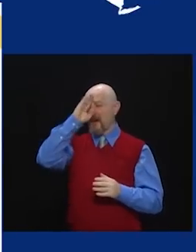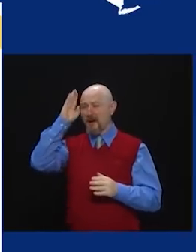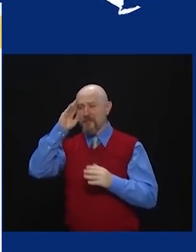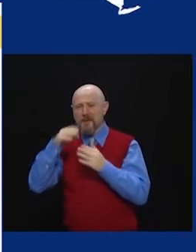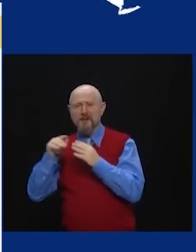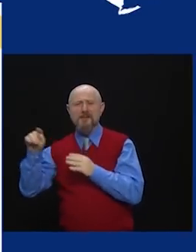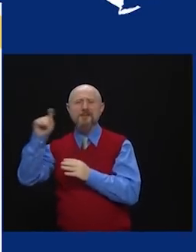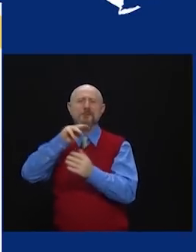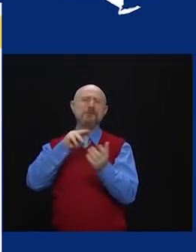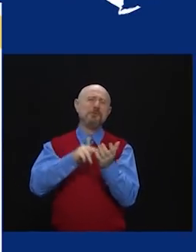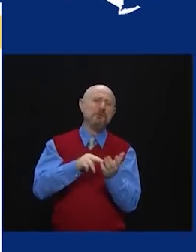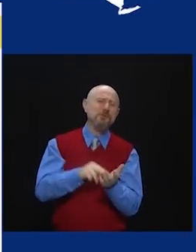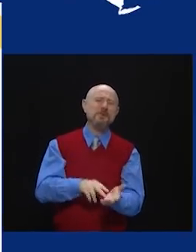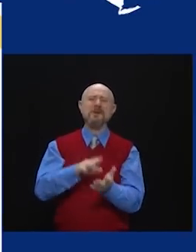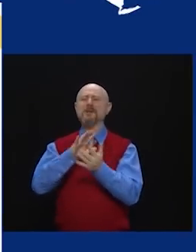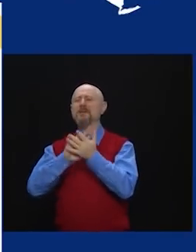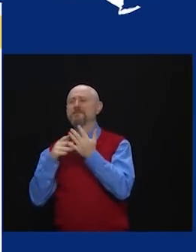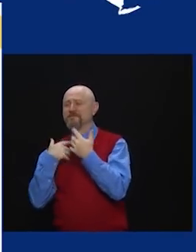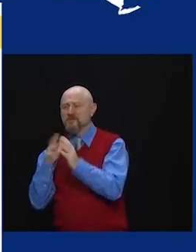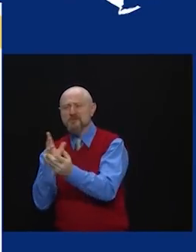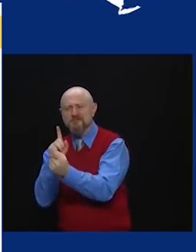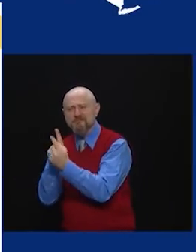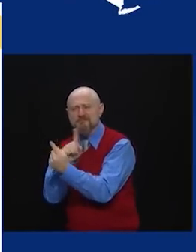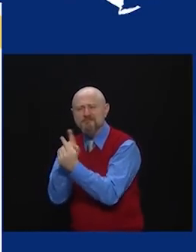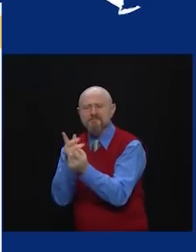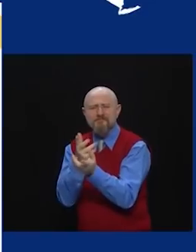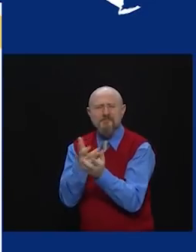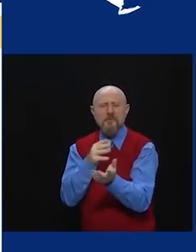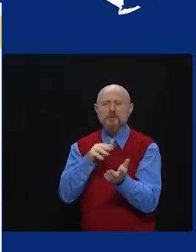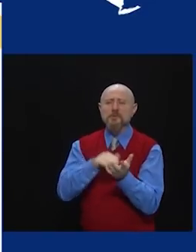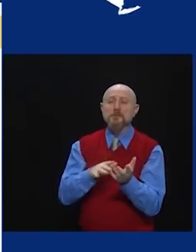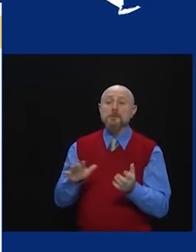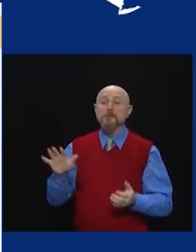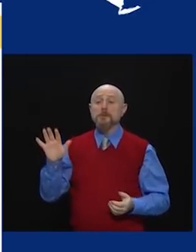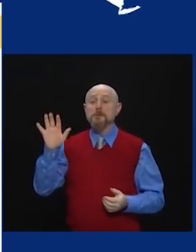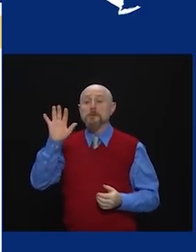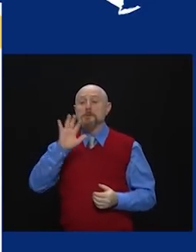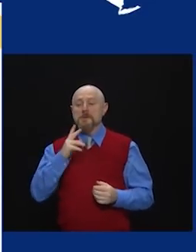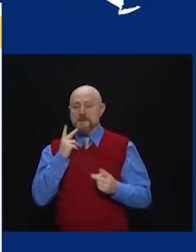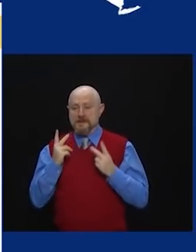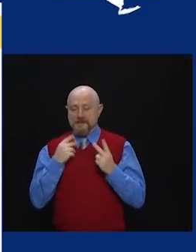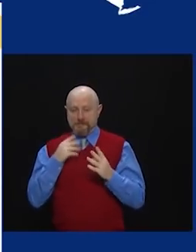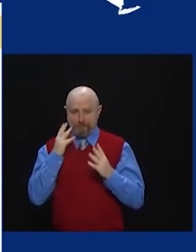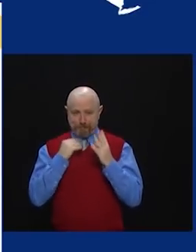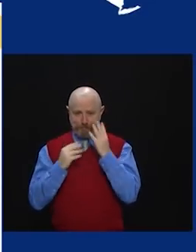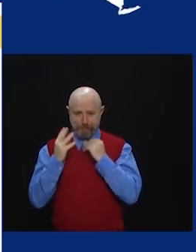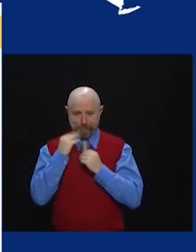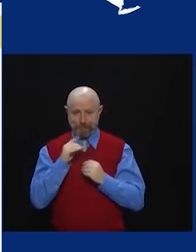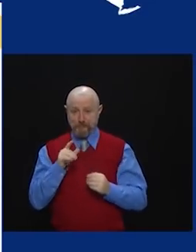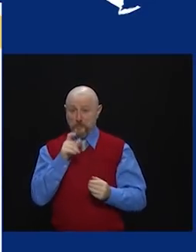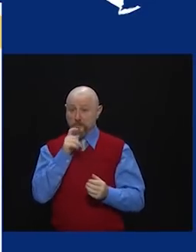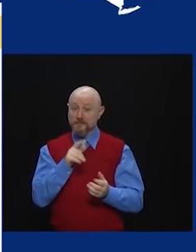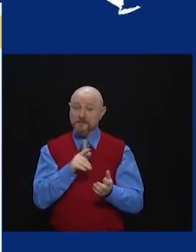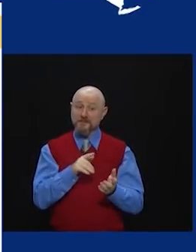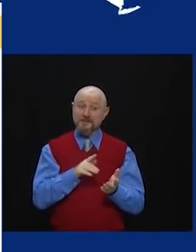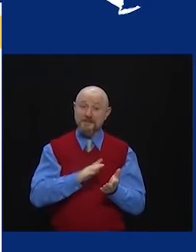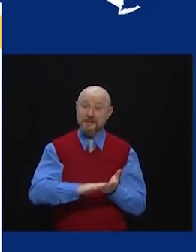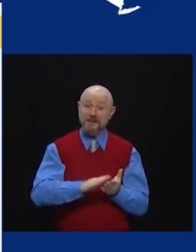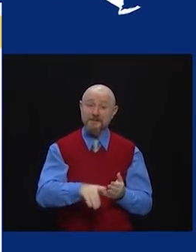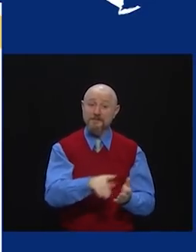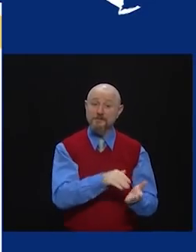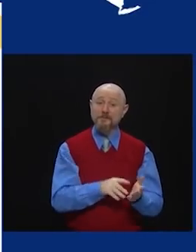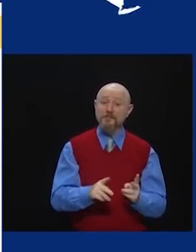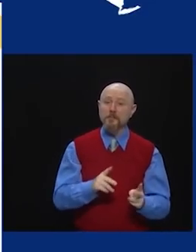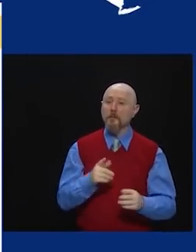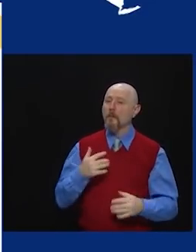the emergency rooms, the doctors, the line nurses, people who clean the rooms. I mean, it's just been such an exhausting experience for so